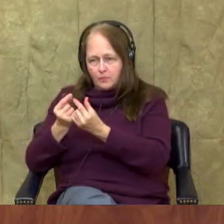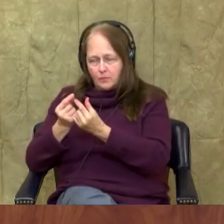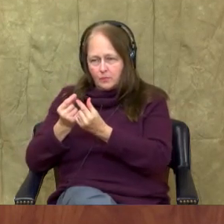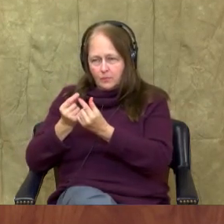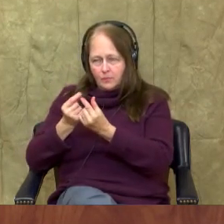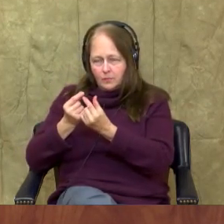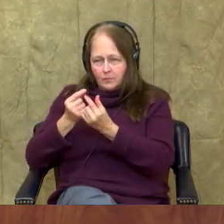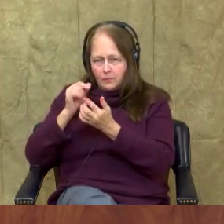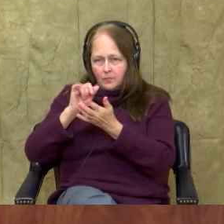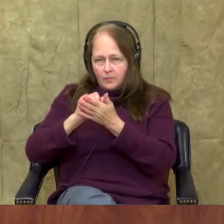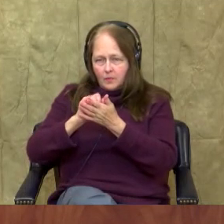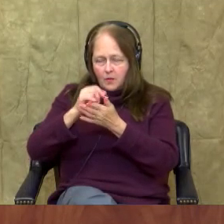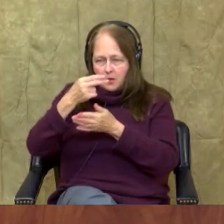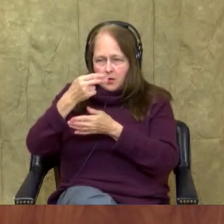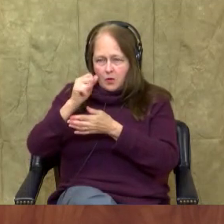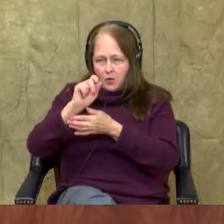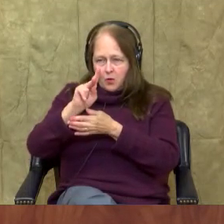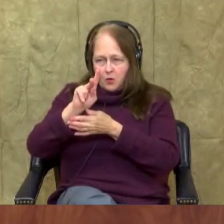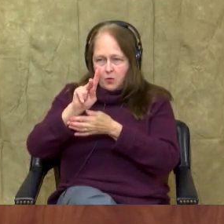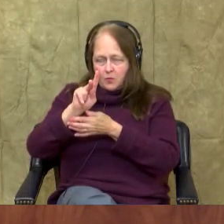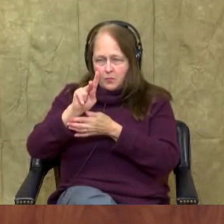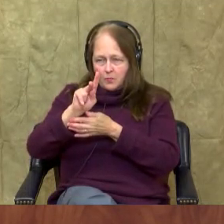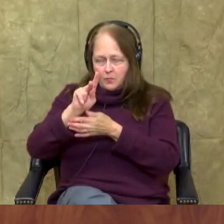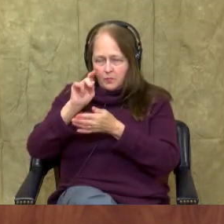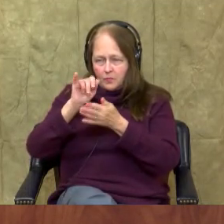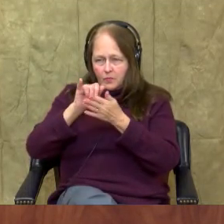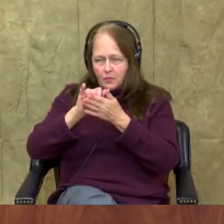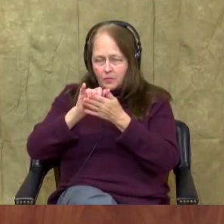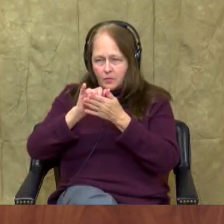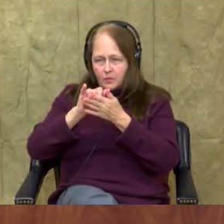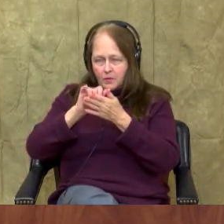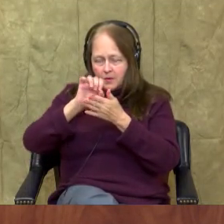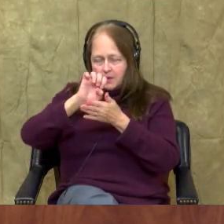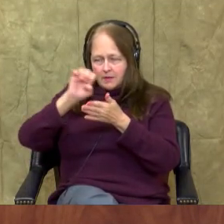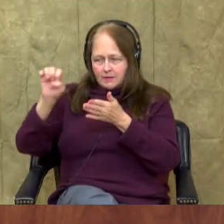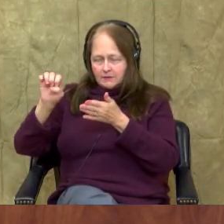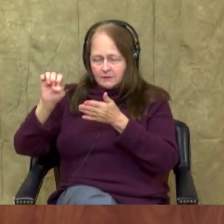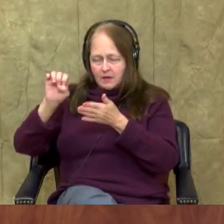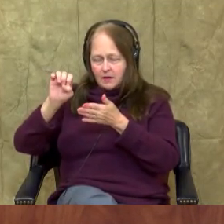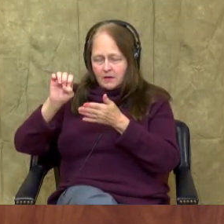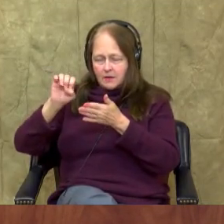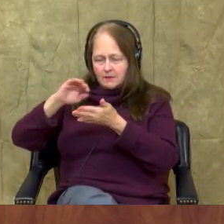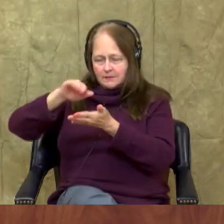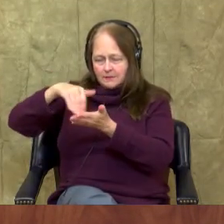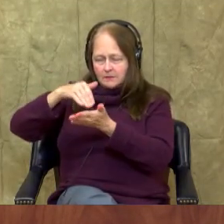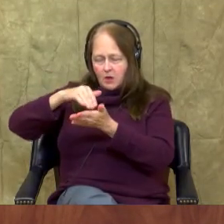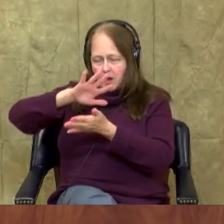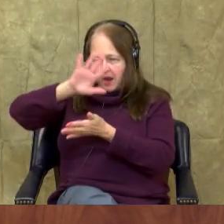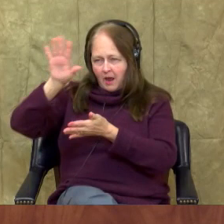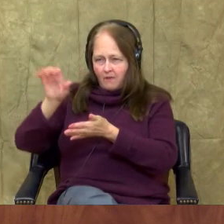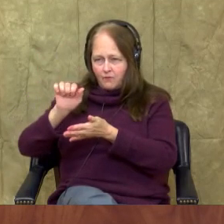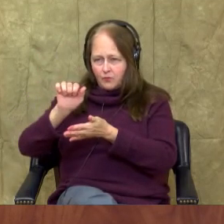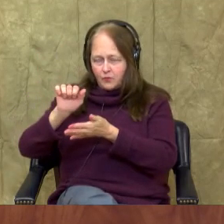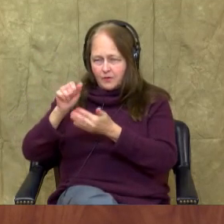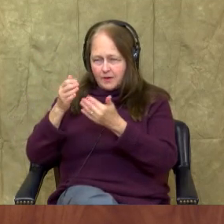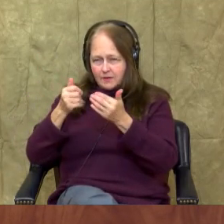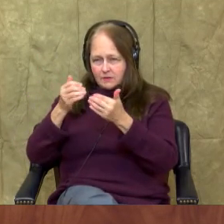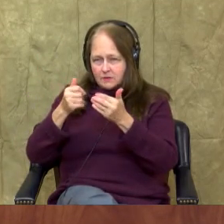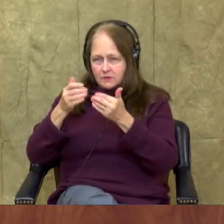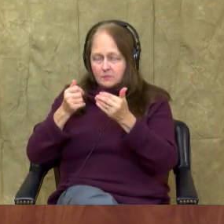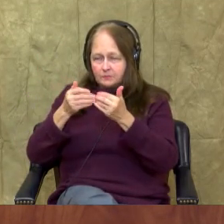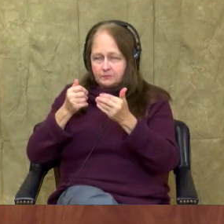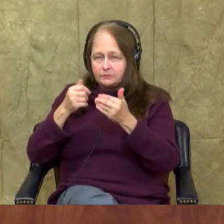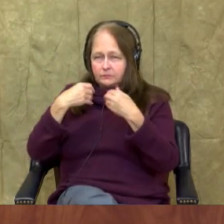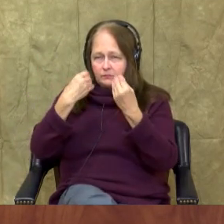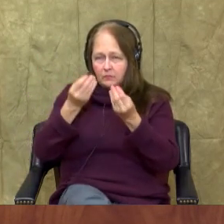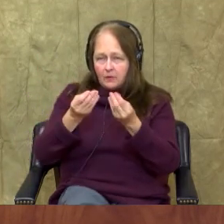The ravenous hawk, an animal that eats frogs, is found in Central and Eastern Africa. Now, this one in particular is easy because it